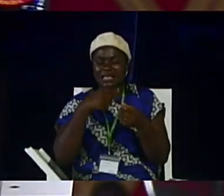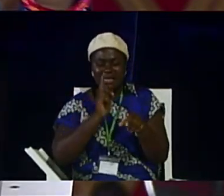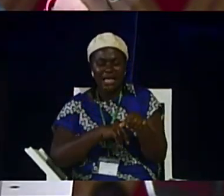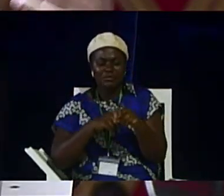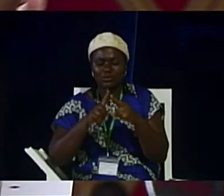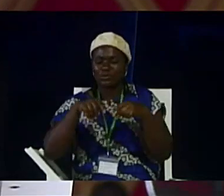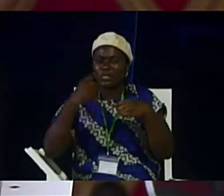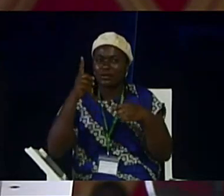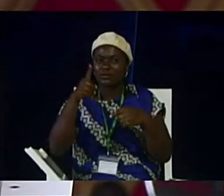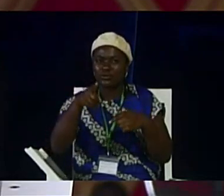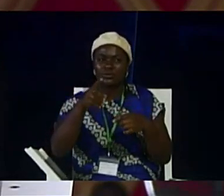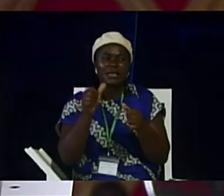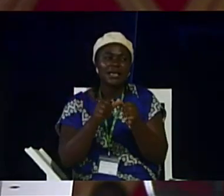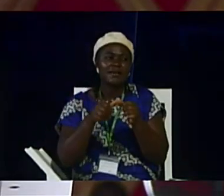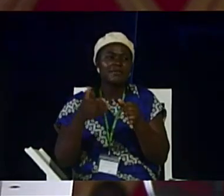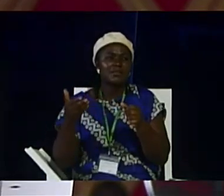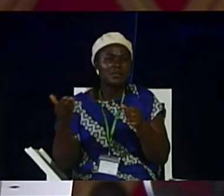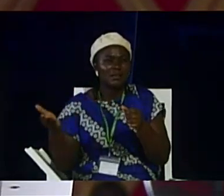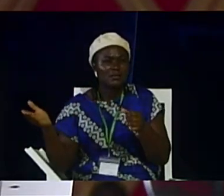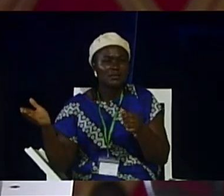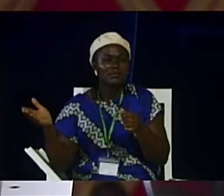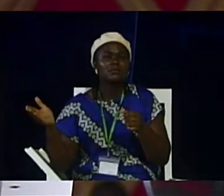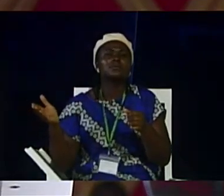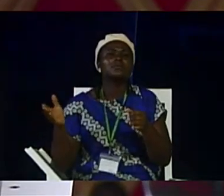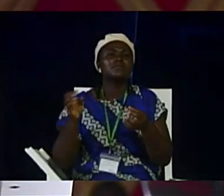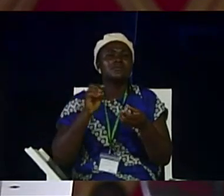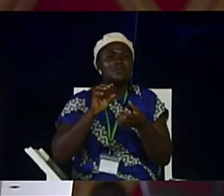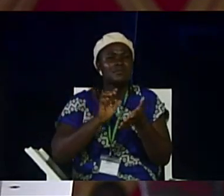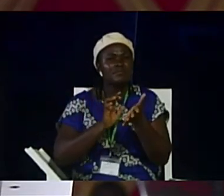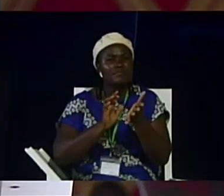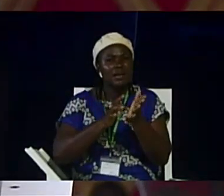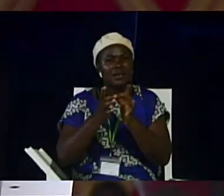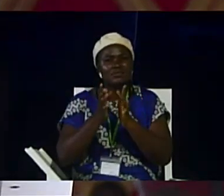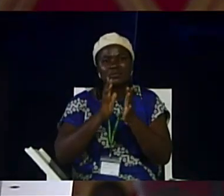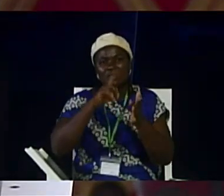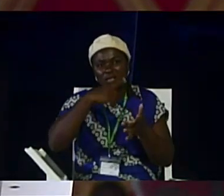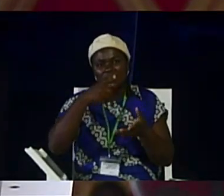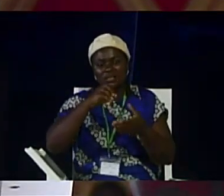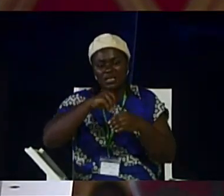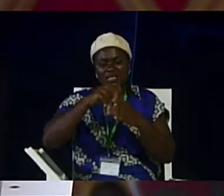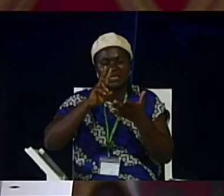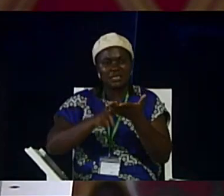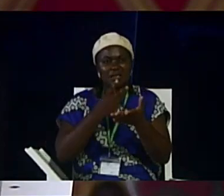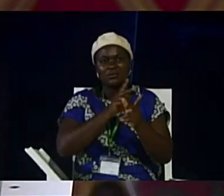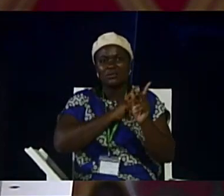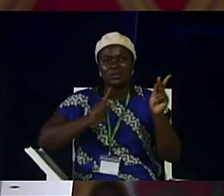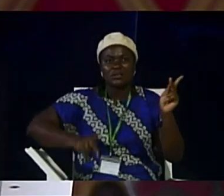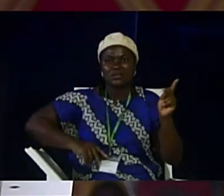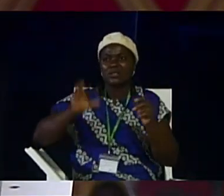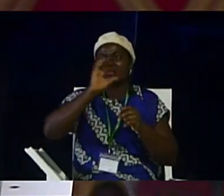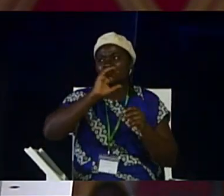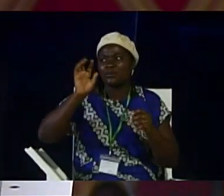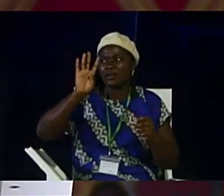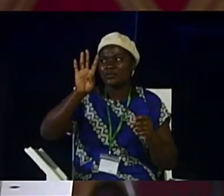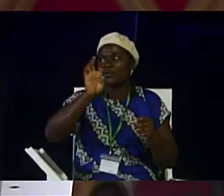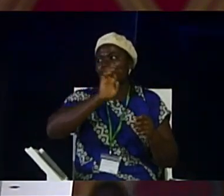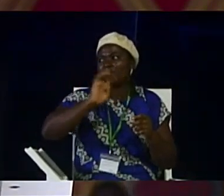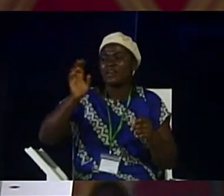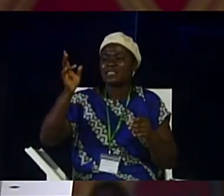one or two things and then we'll leave. The Bible says in 2 Kings chapter 4, verse